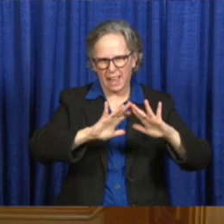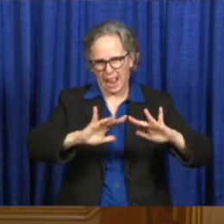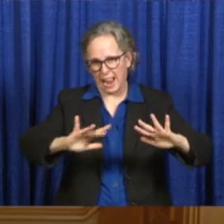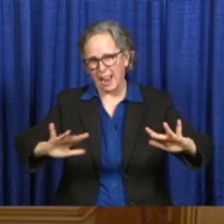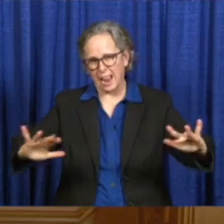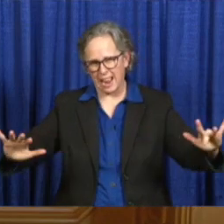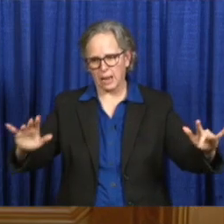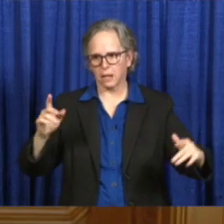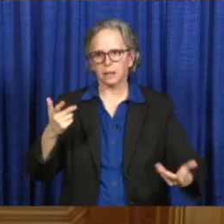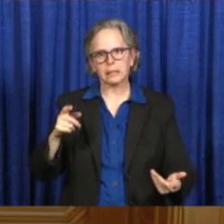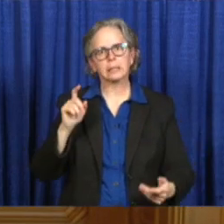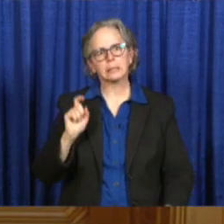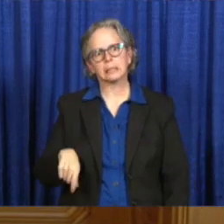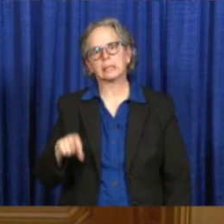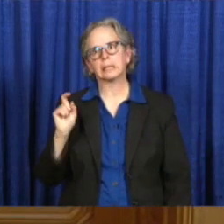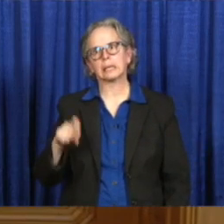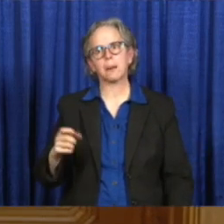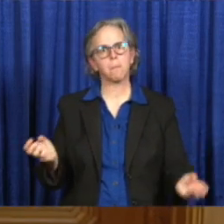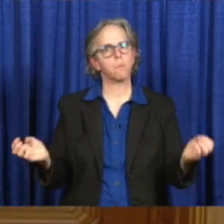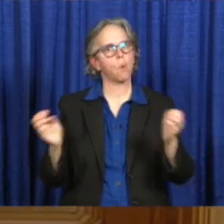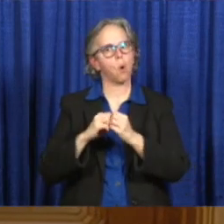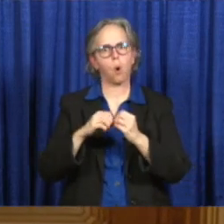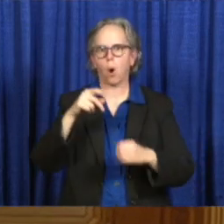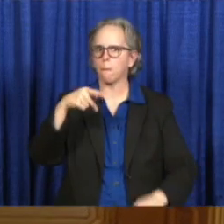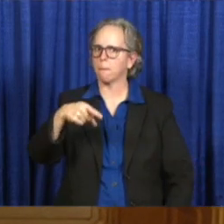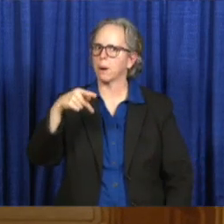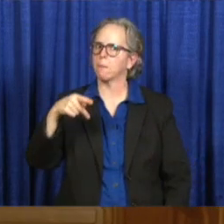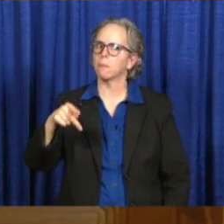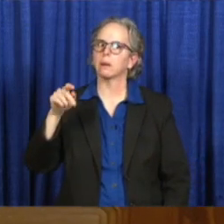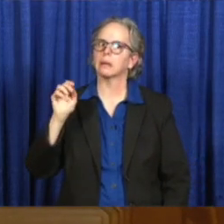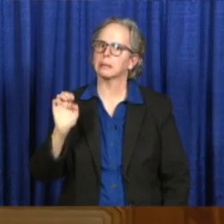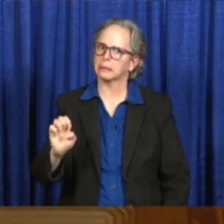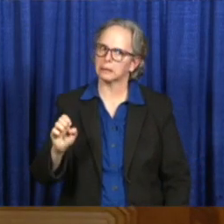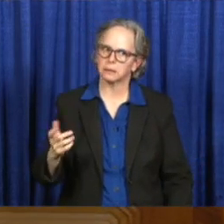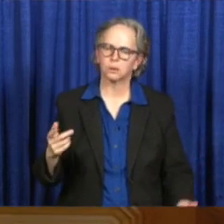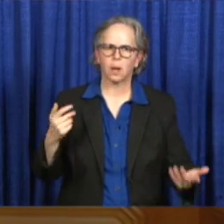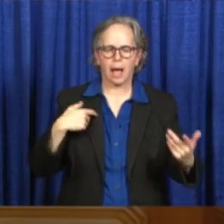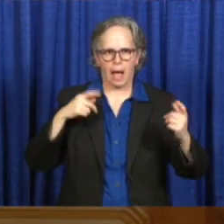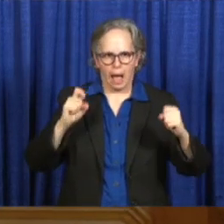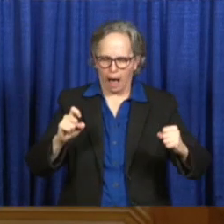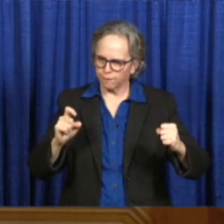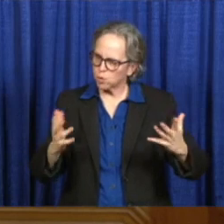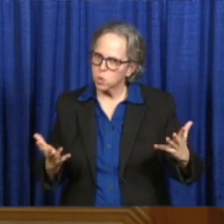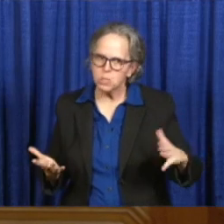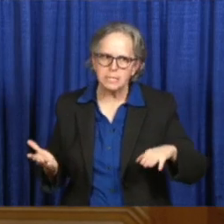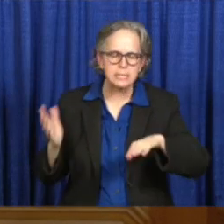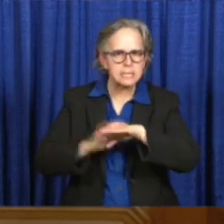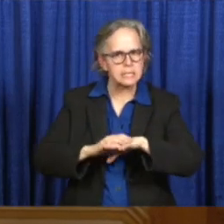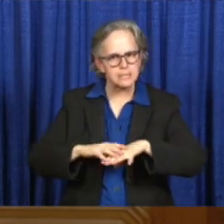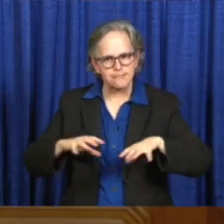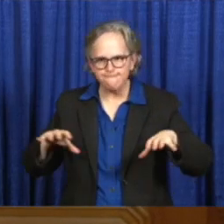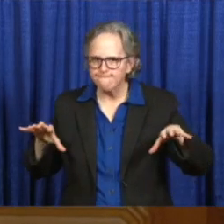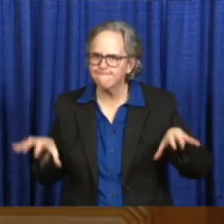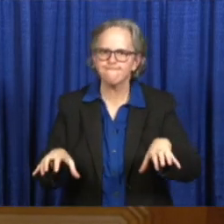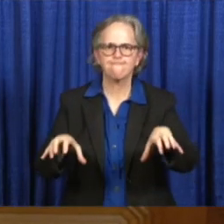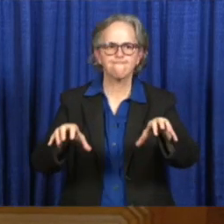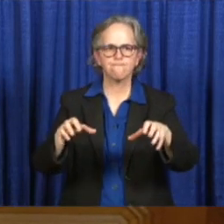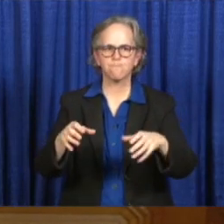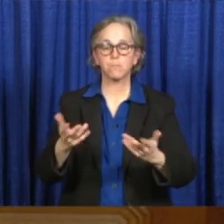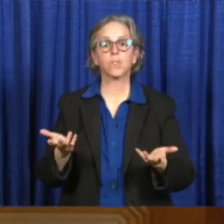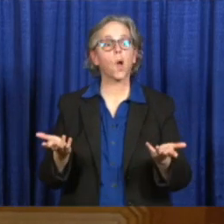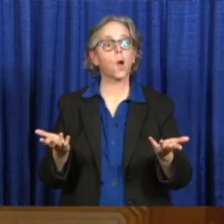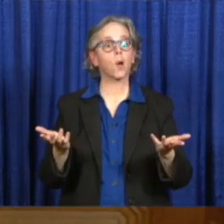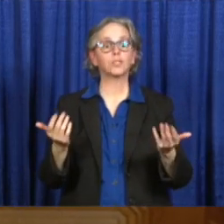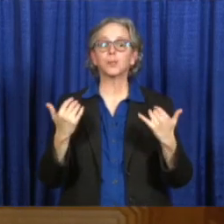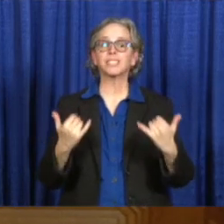to increase the numbers, and we have to increase them significantly. So I am pleased to announce today